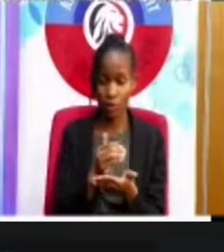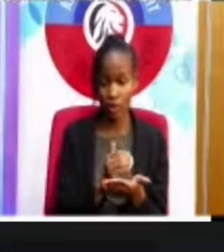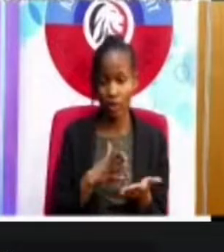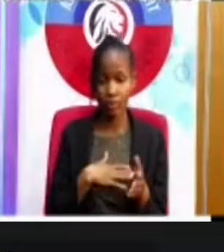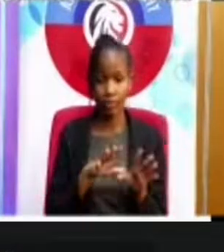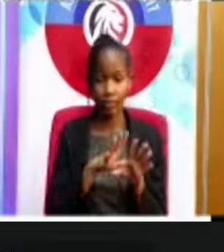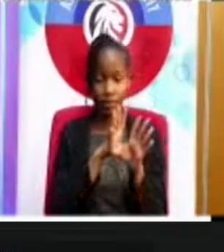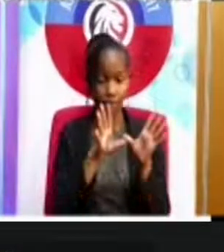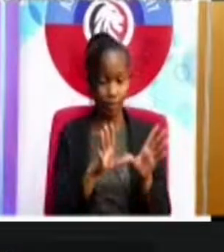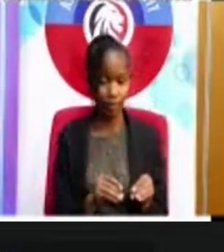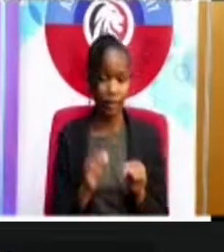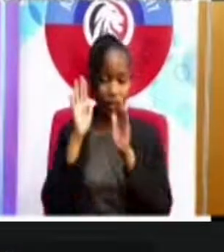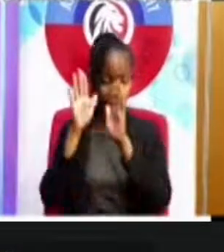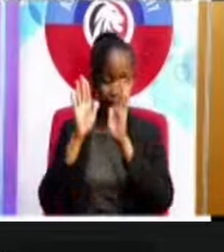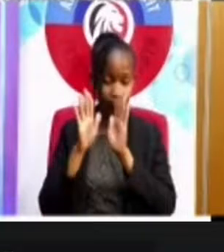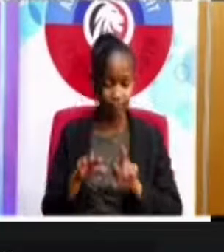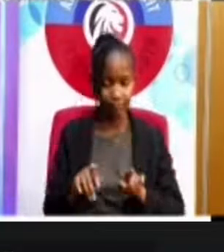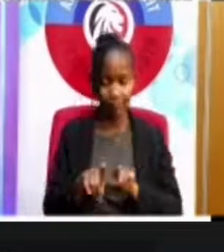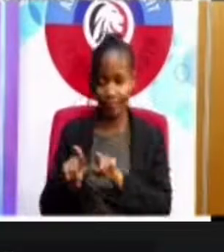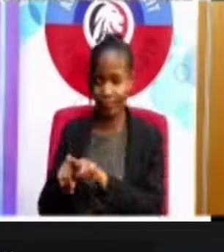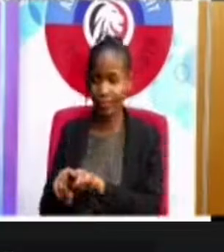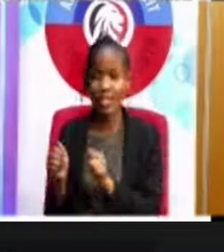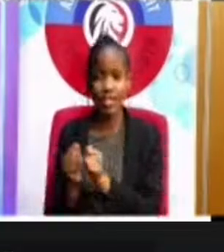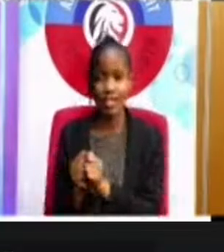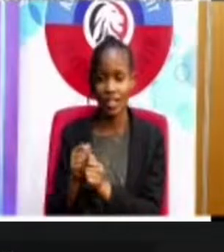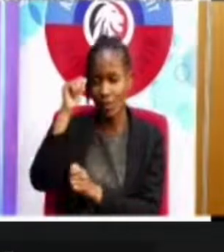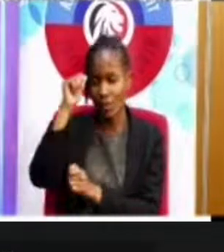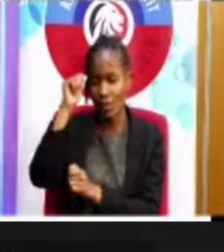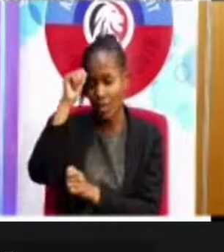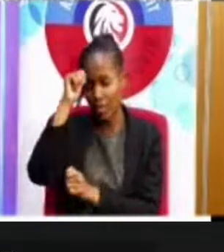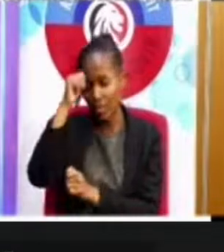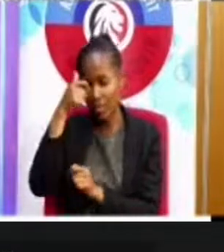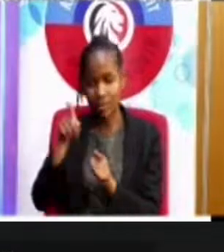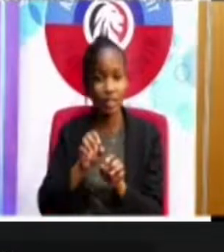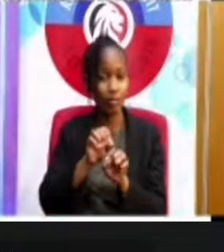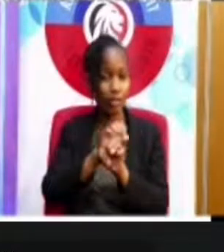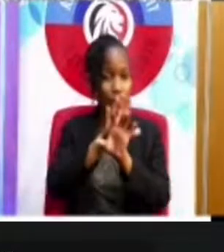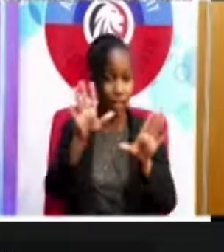efficiently and also with integrity and transparency. But